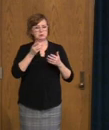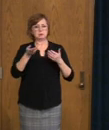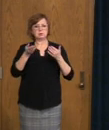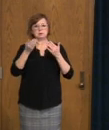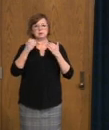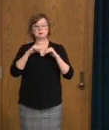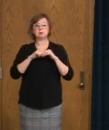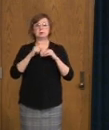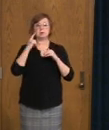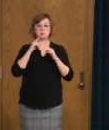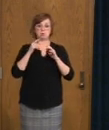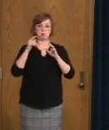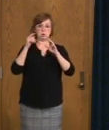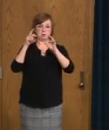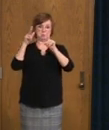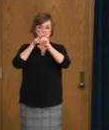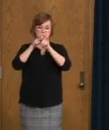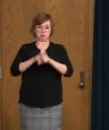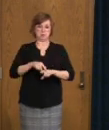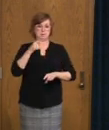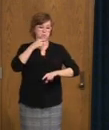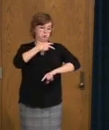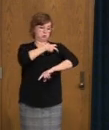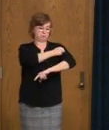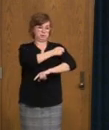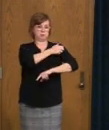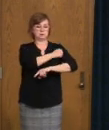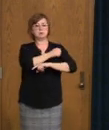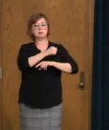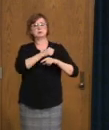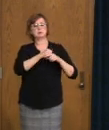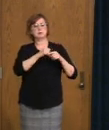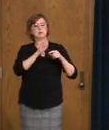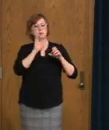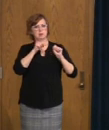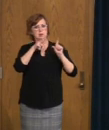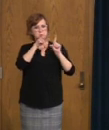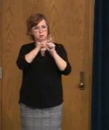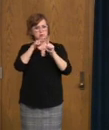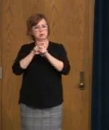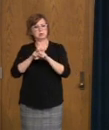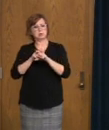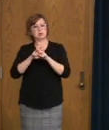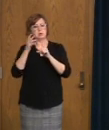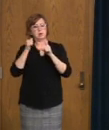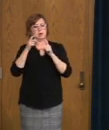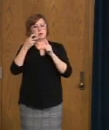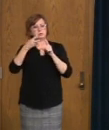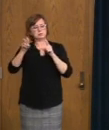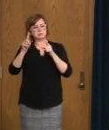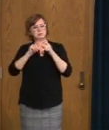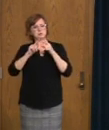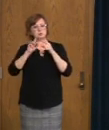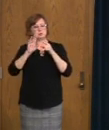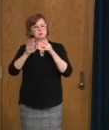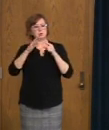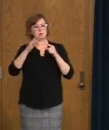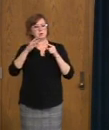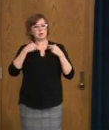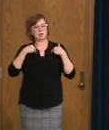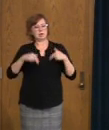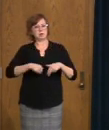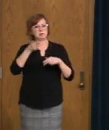appointments, providing the vaccinations, and documentation into the health record. As we move from the pilot